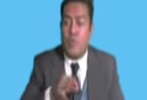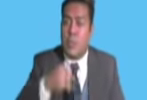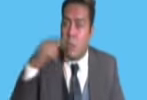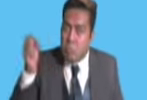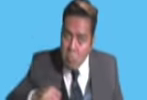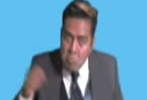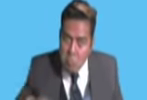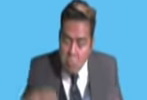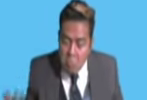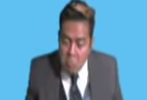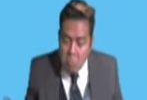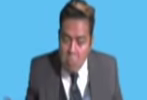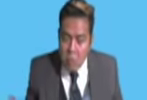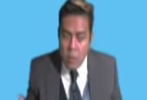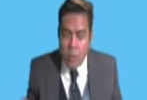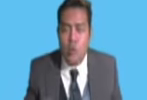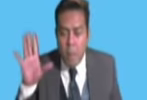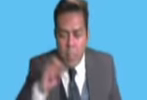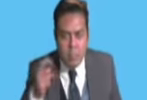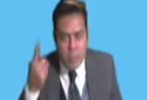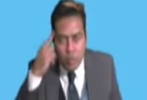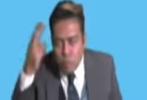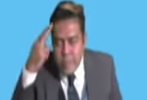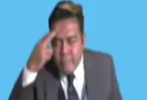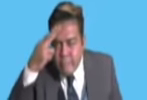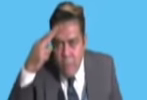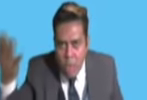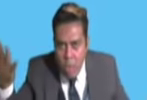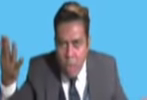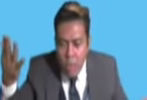Yes. You must be dreaming, you must be dreaming.